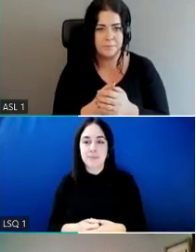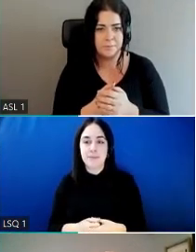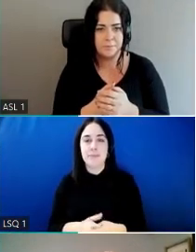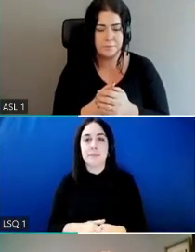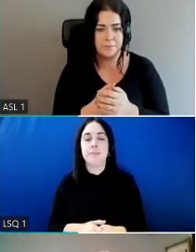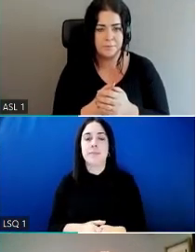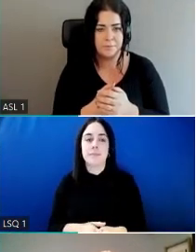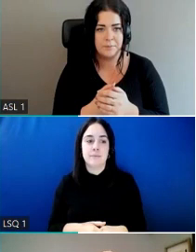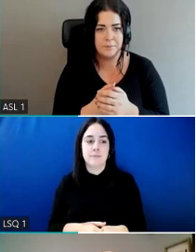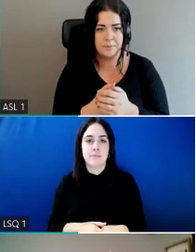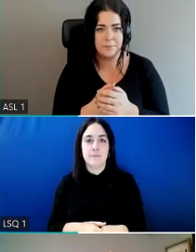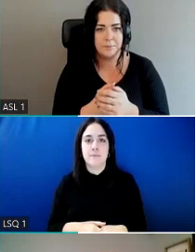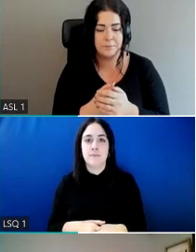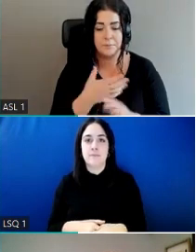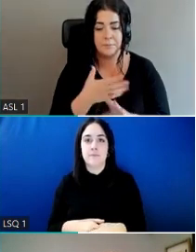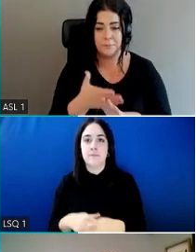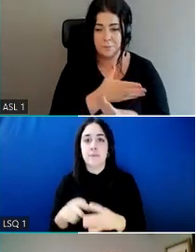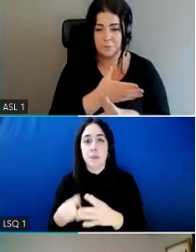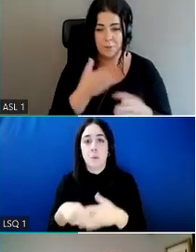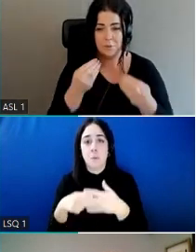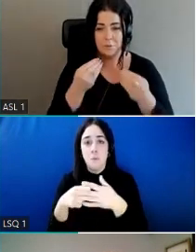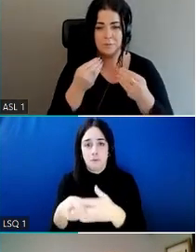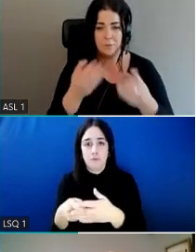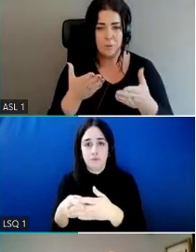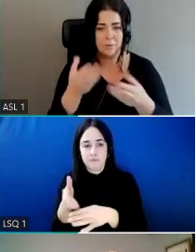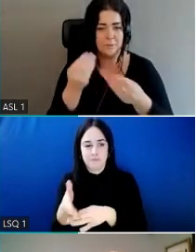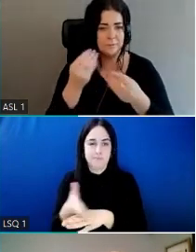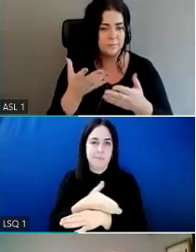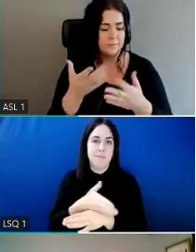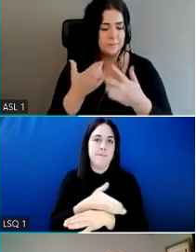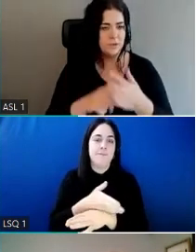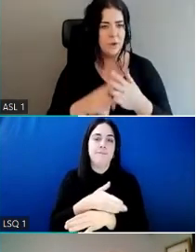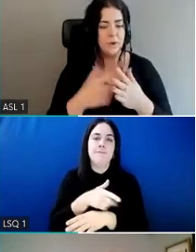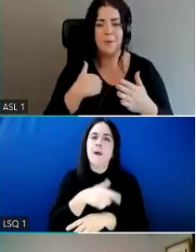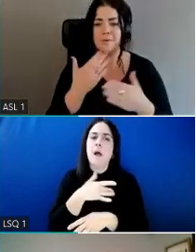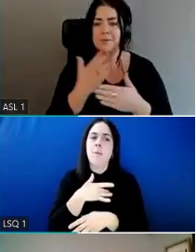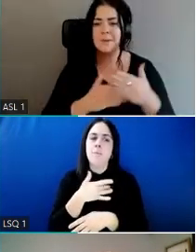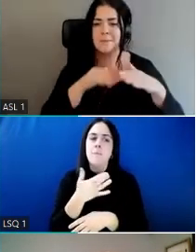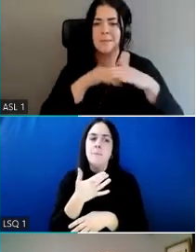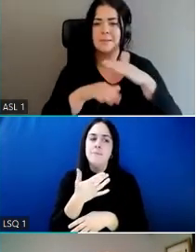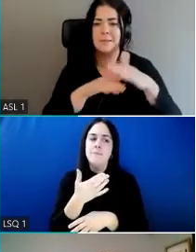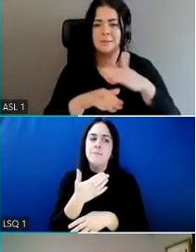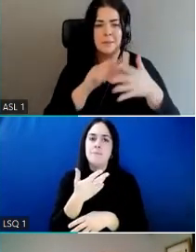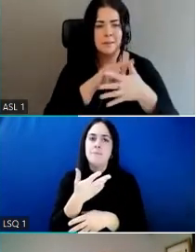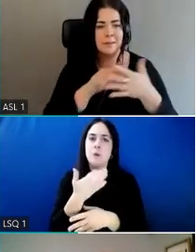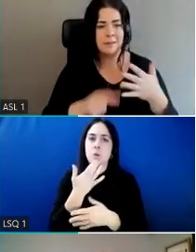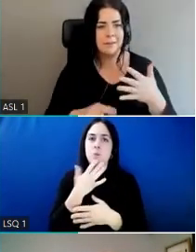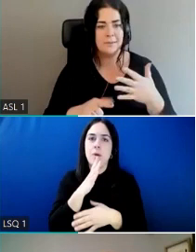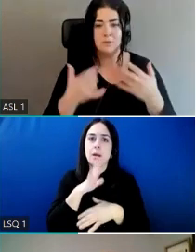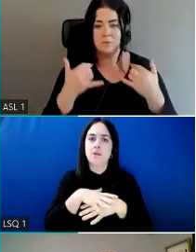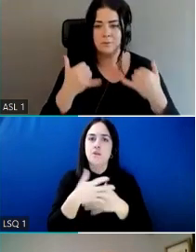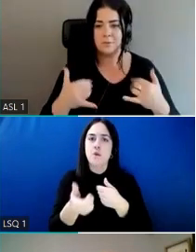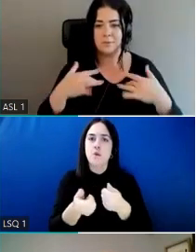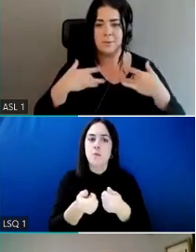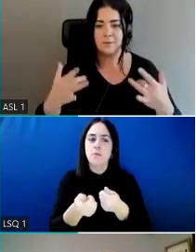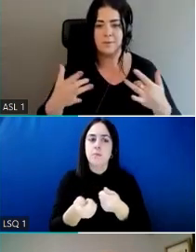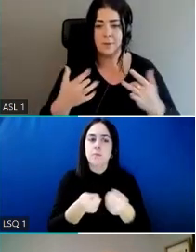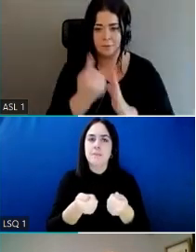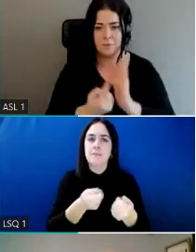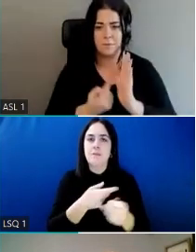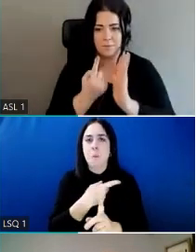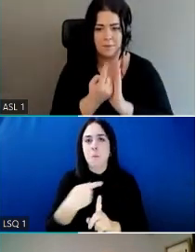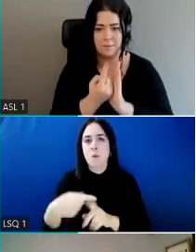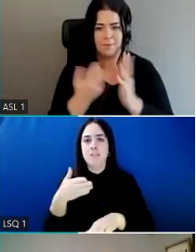Before we begin, I would like to run through some housekeeping and accessibility items with you. Today's event will be 1 hour